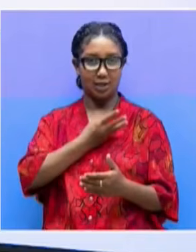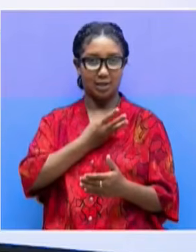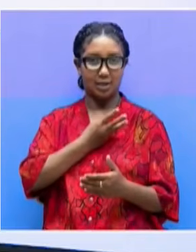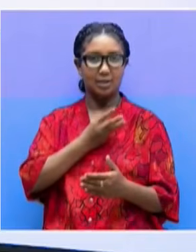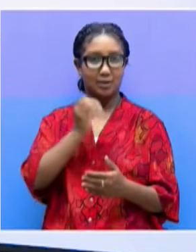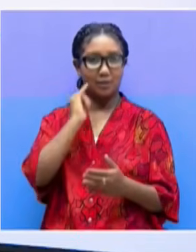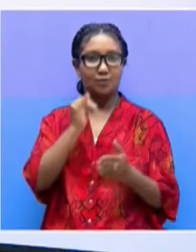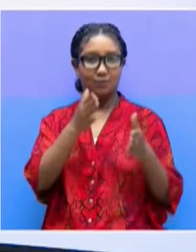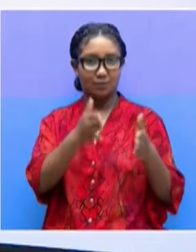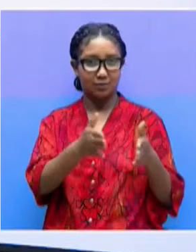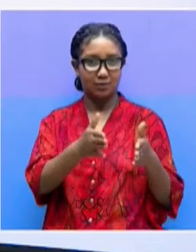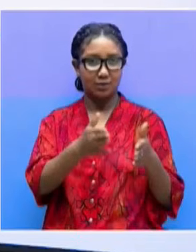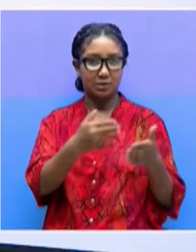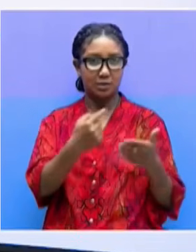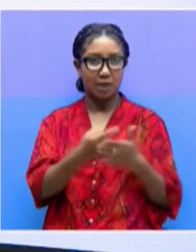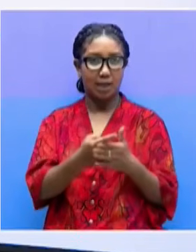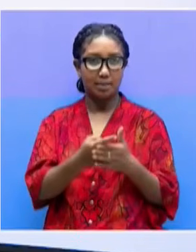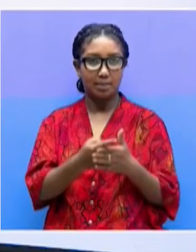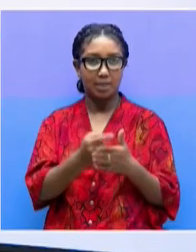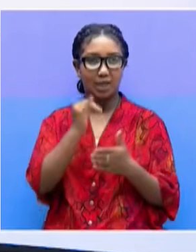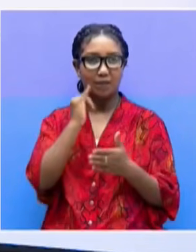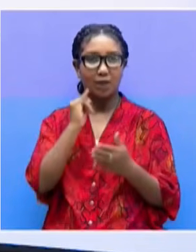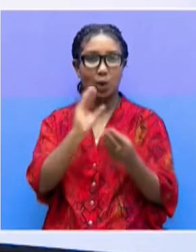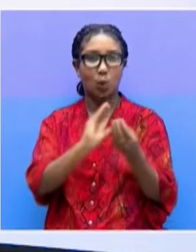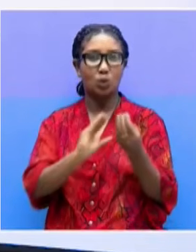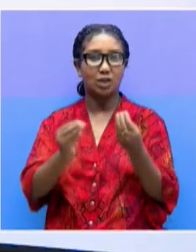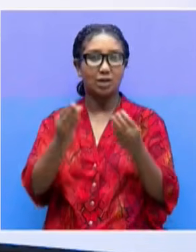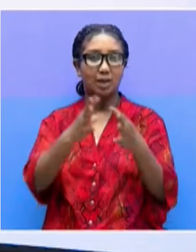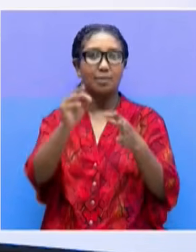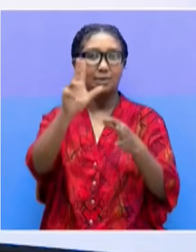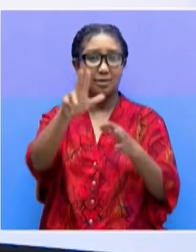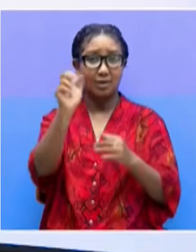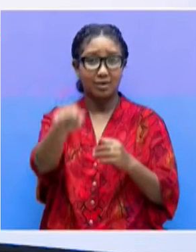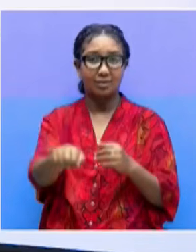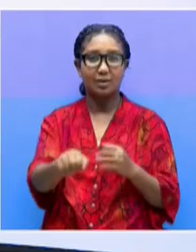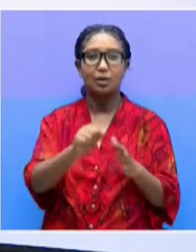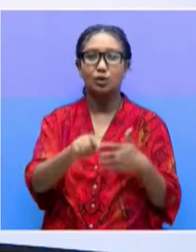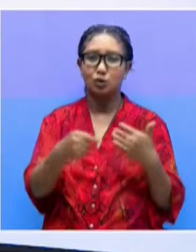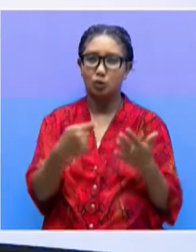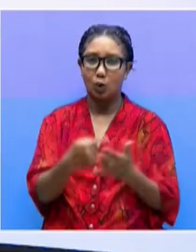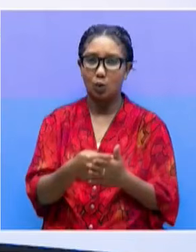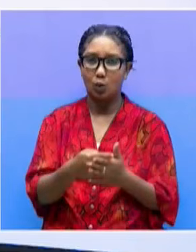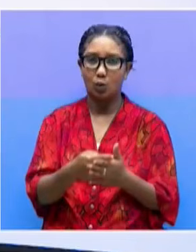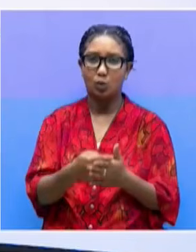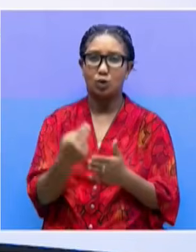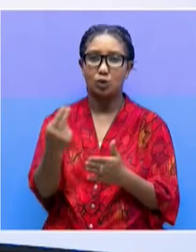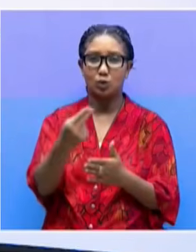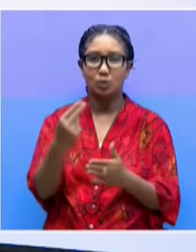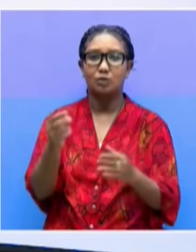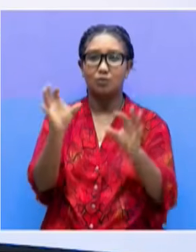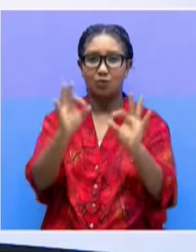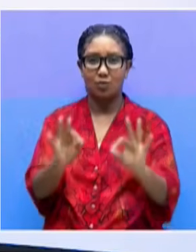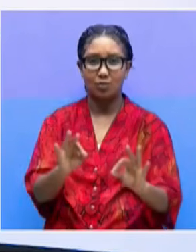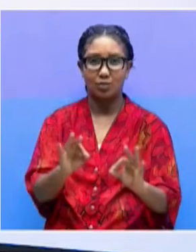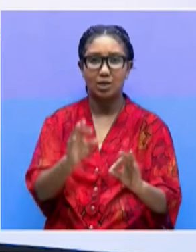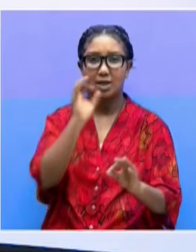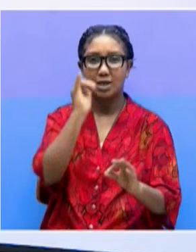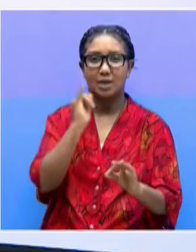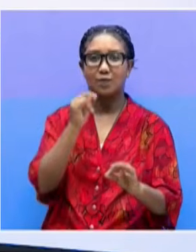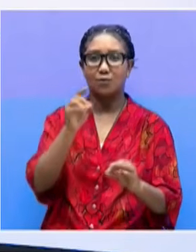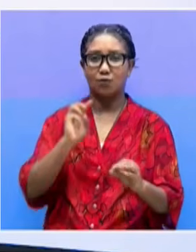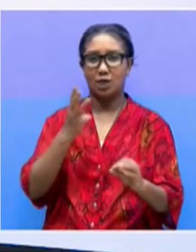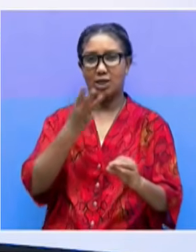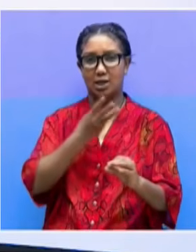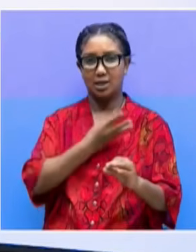If clause. This time it's all about conditional sentence type 3. So, let us use the form. If